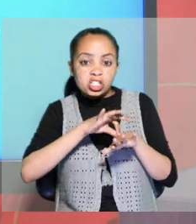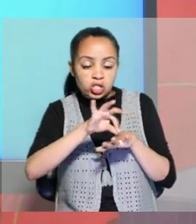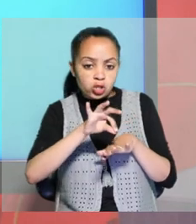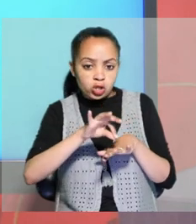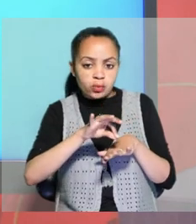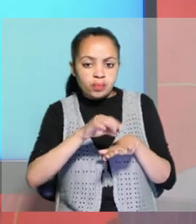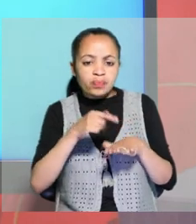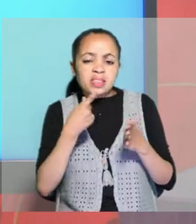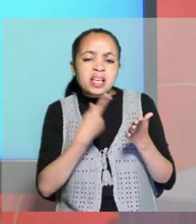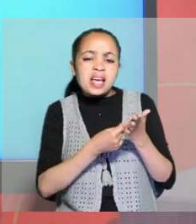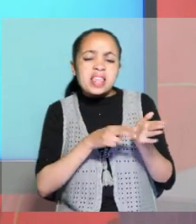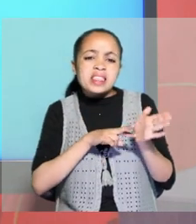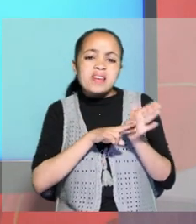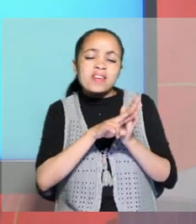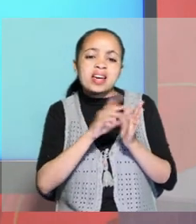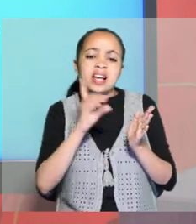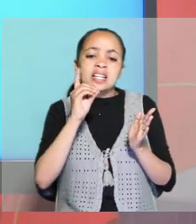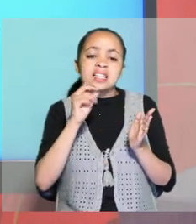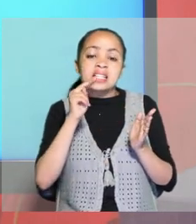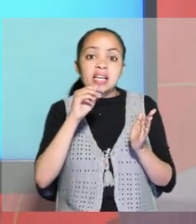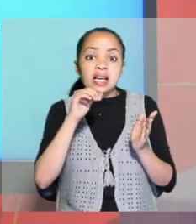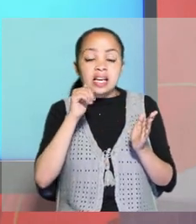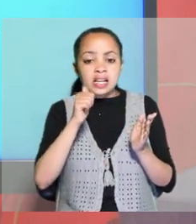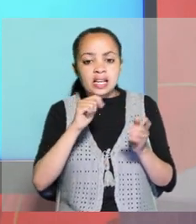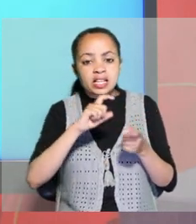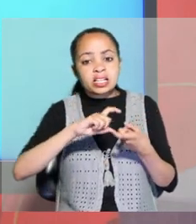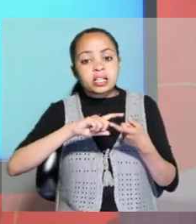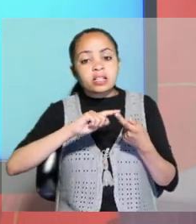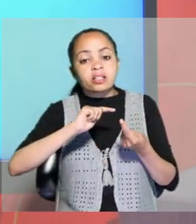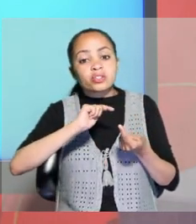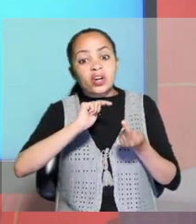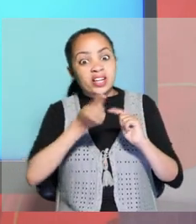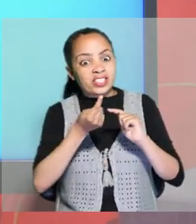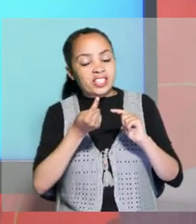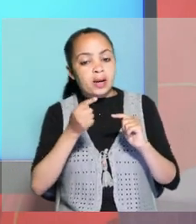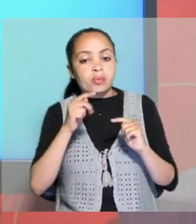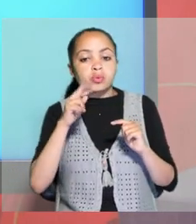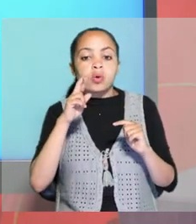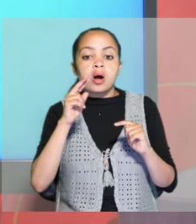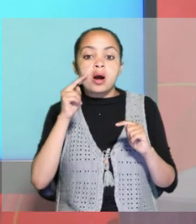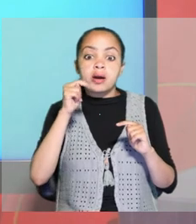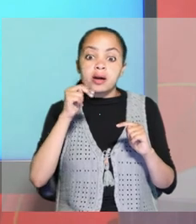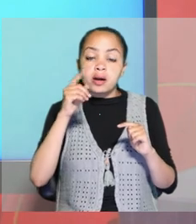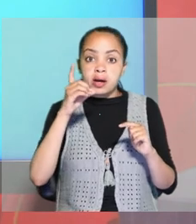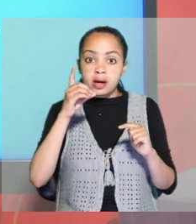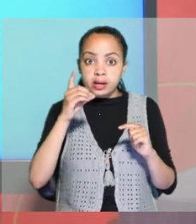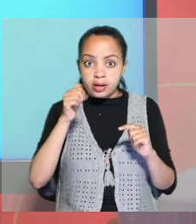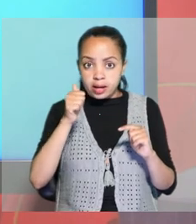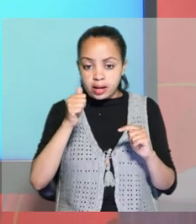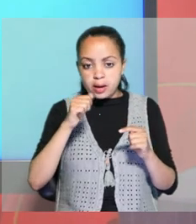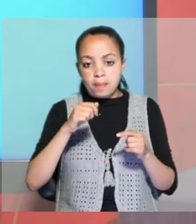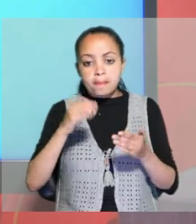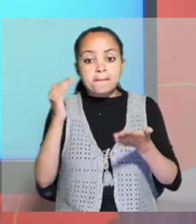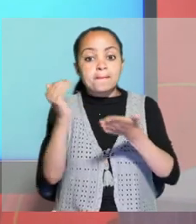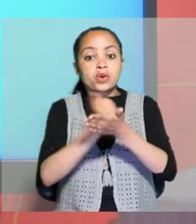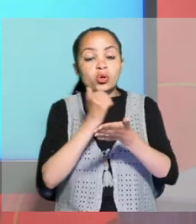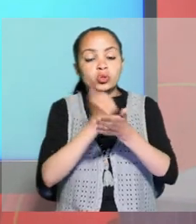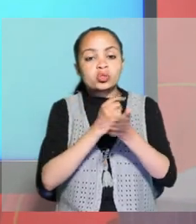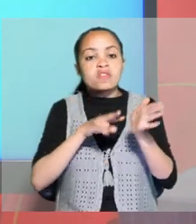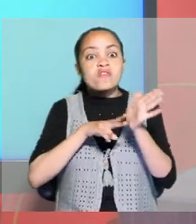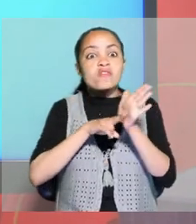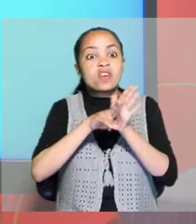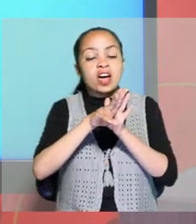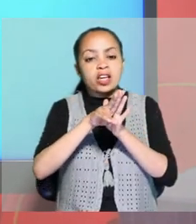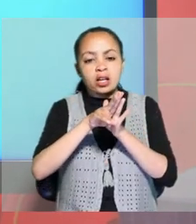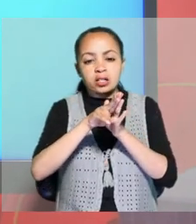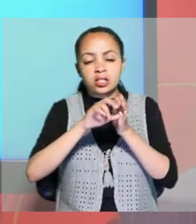again, the viral DNA become transcribed into that RNA, producing viral protein and enzyme